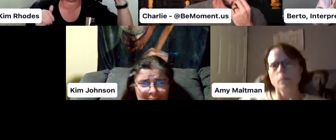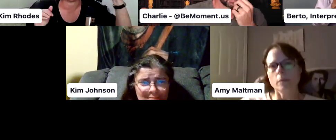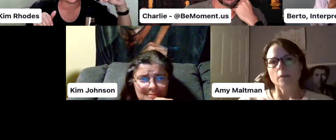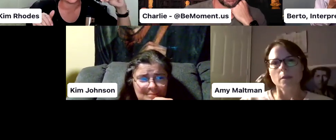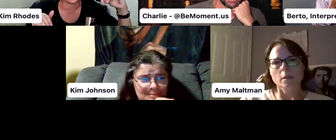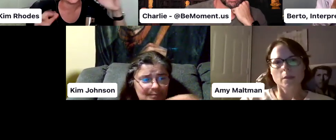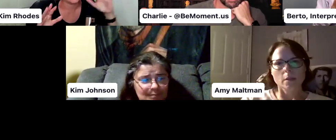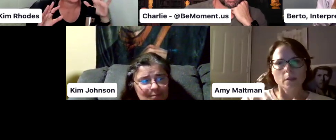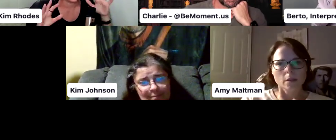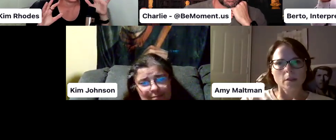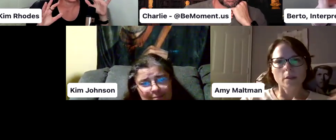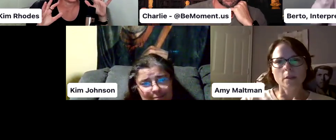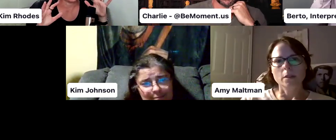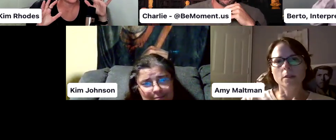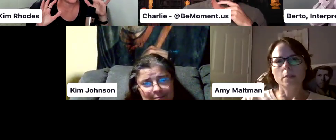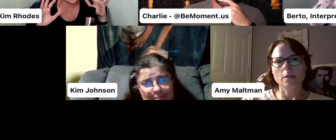this thing tonight,